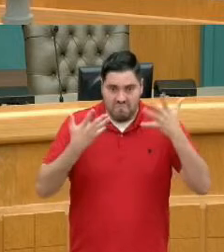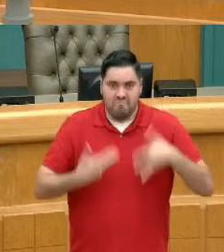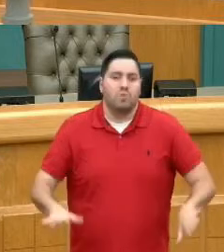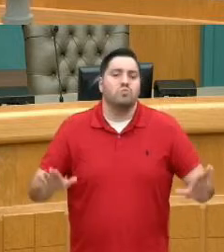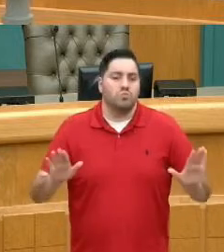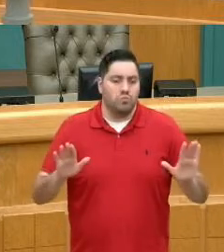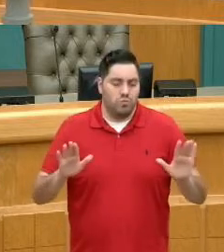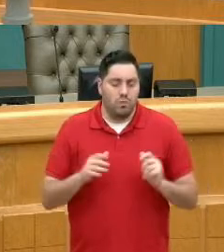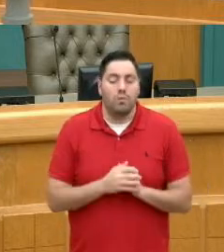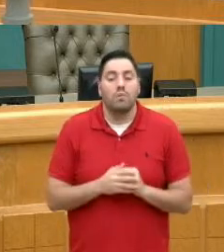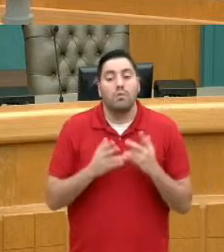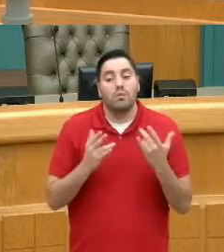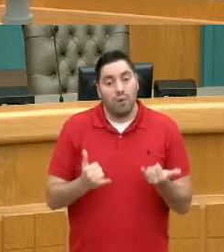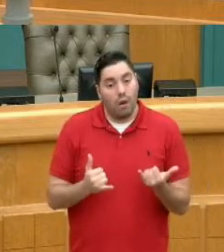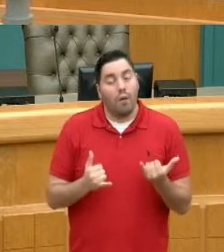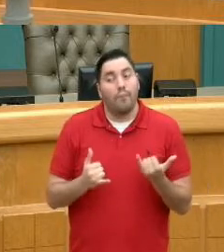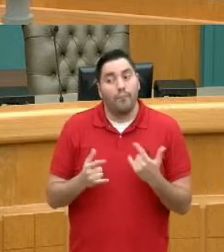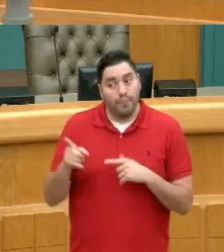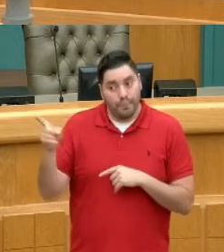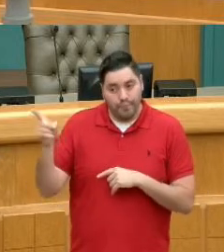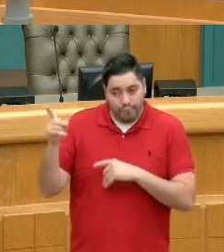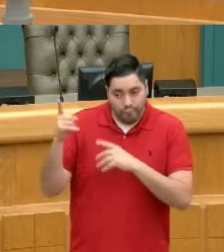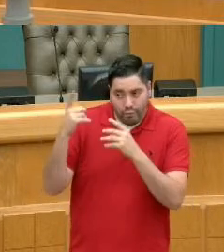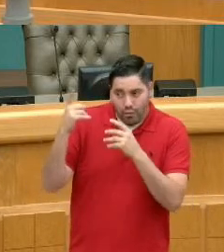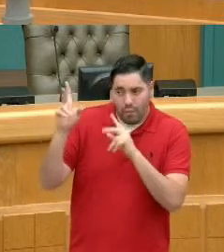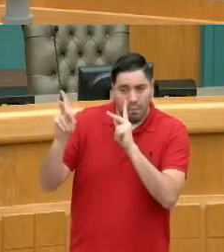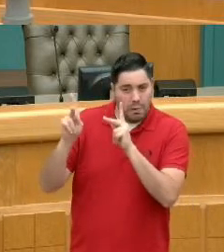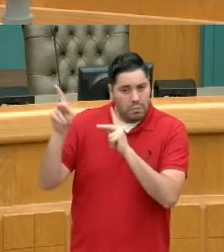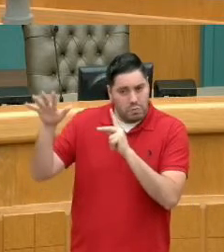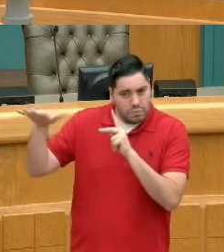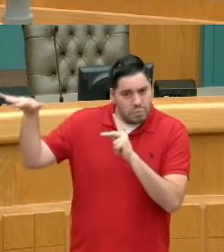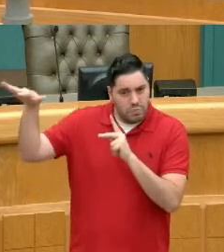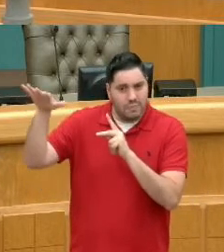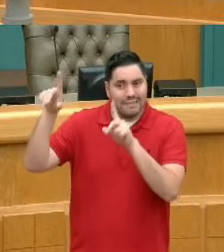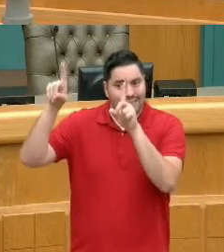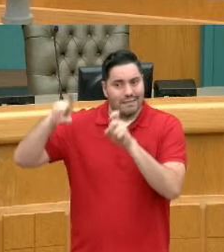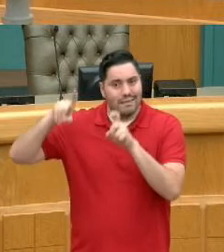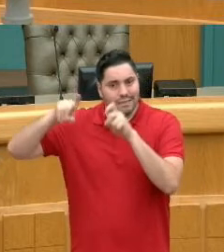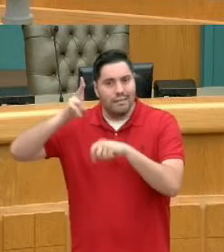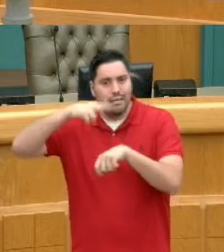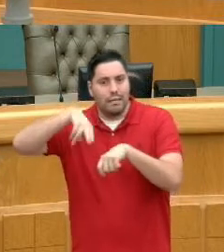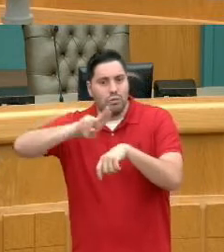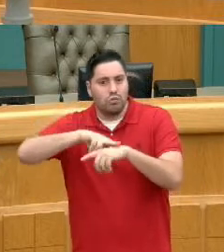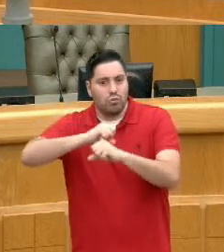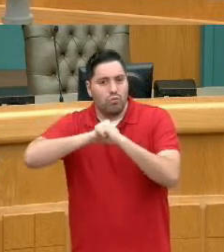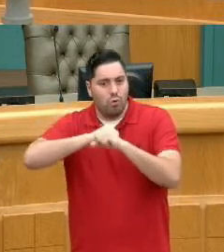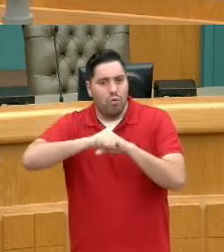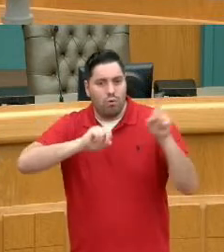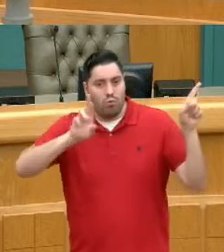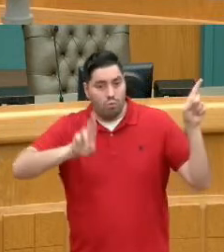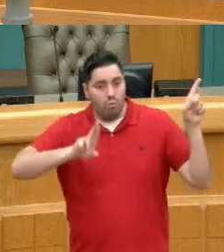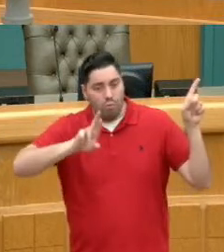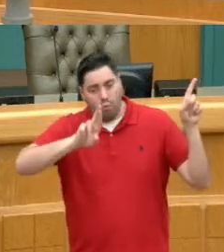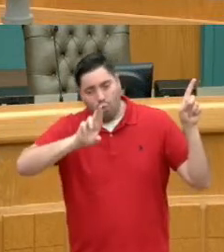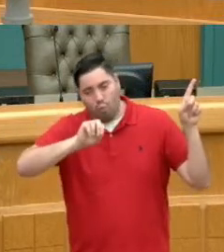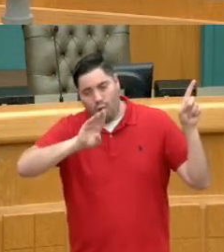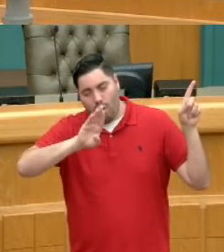have the detention center persons tested at the National Guard in Robstown,